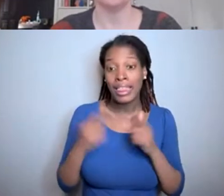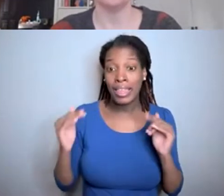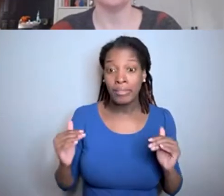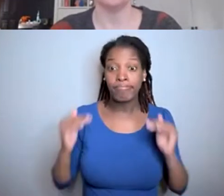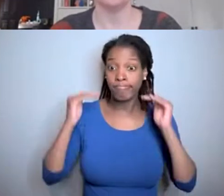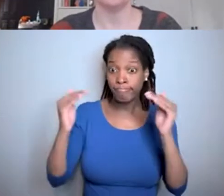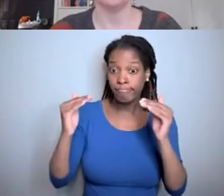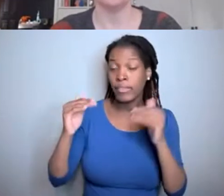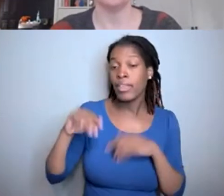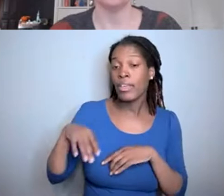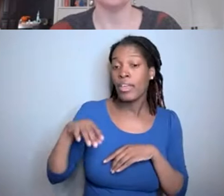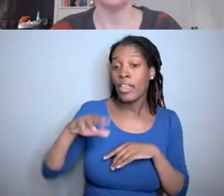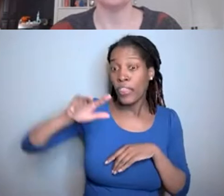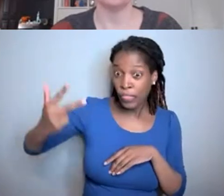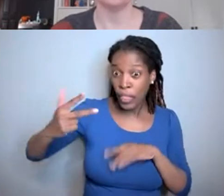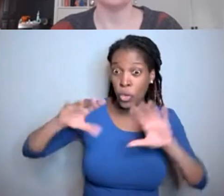um so yeah